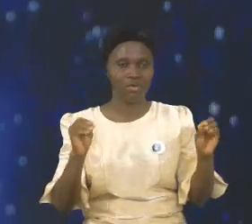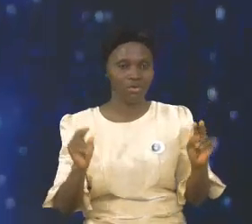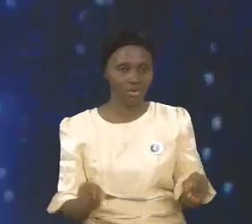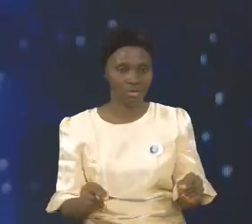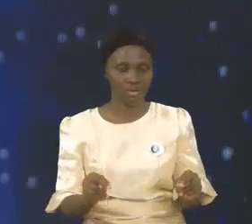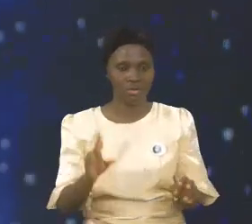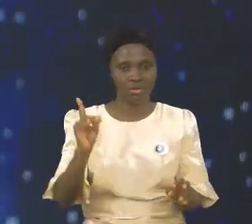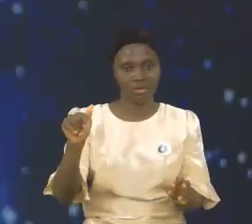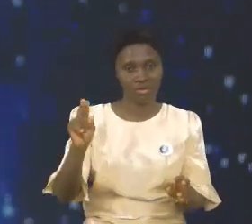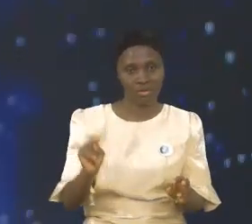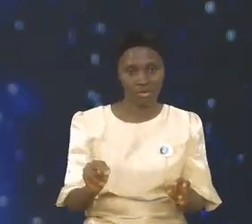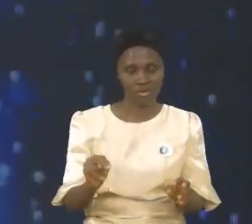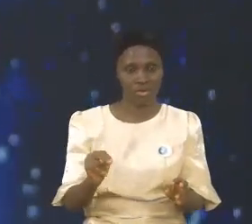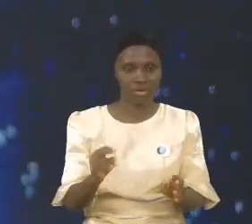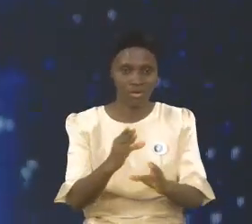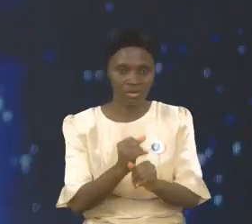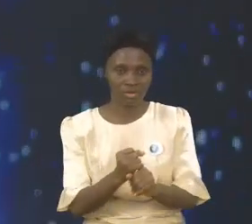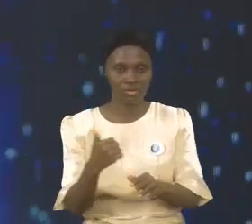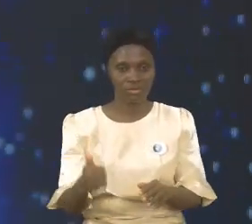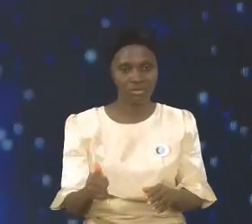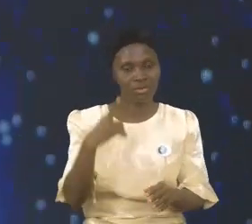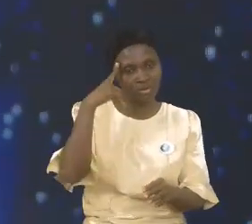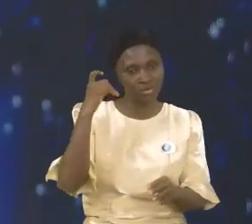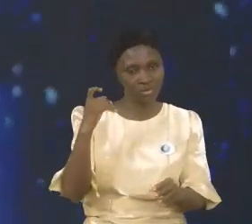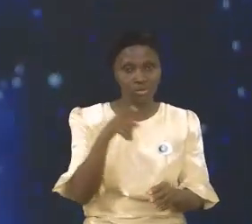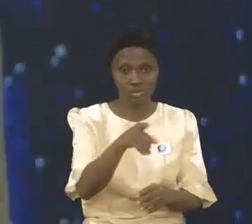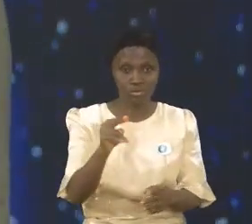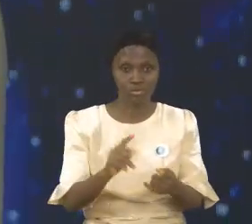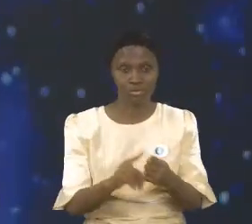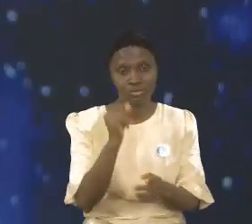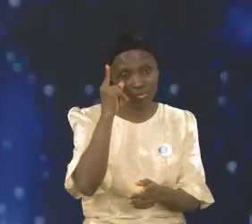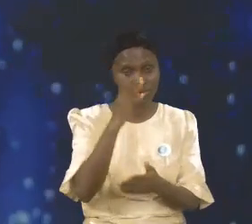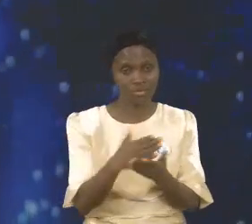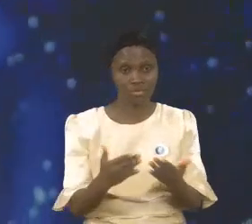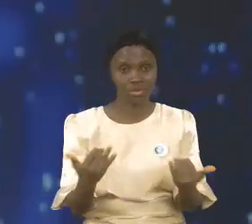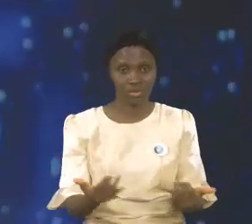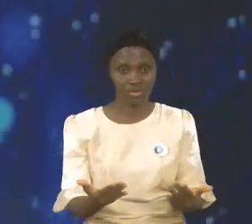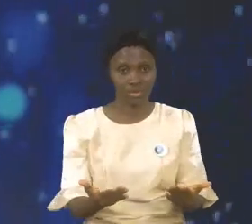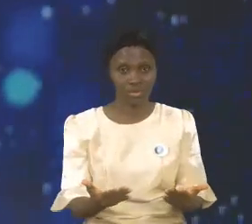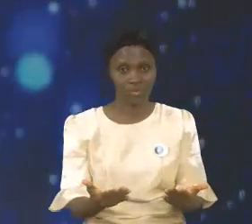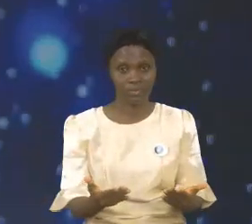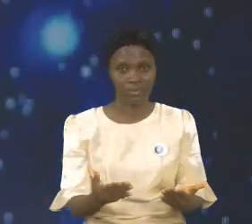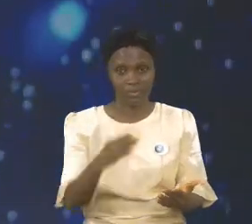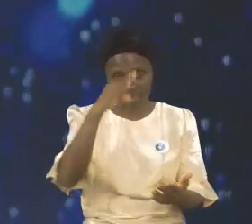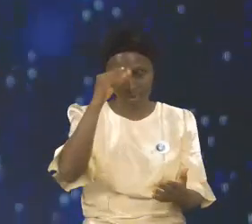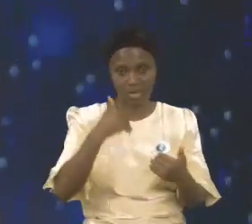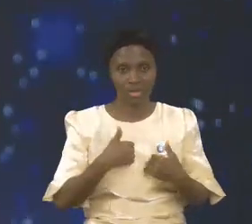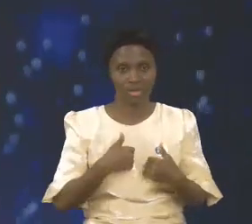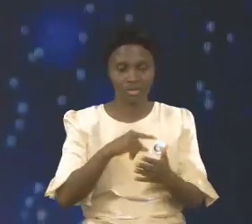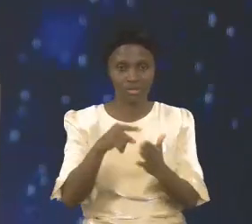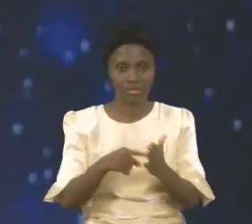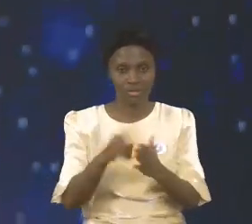had a dream. Understand something here. He had this dream, this vision,